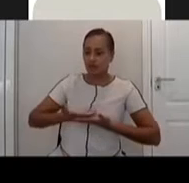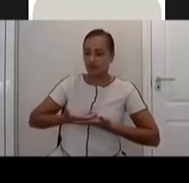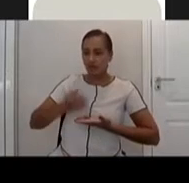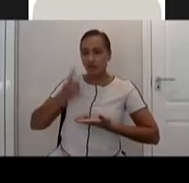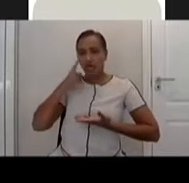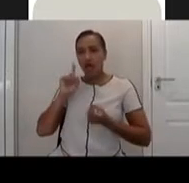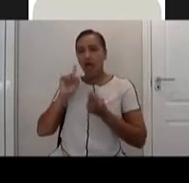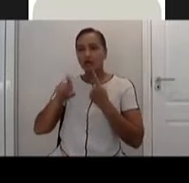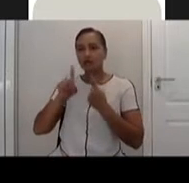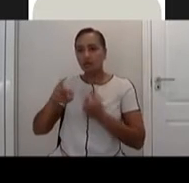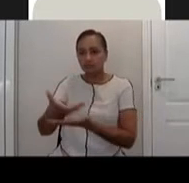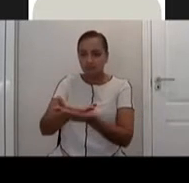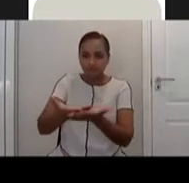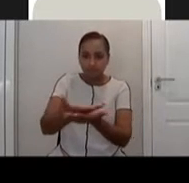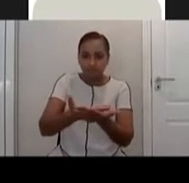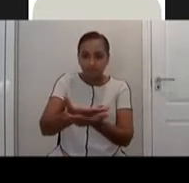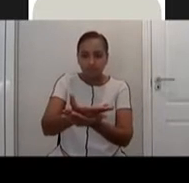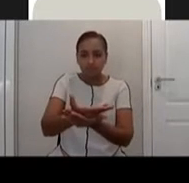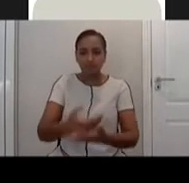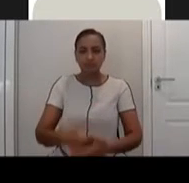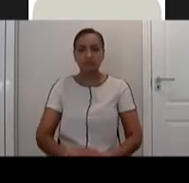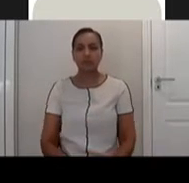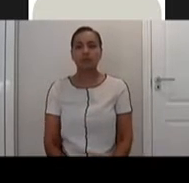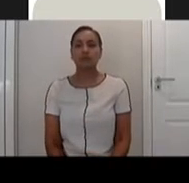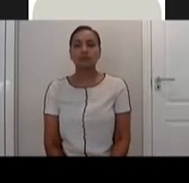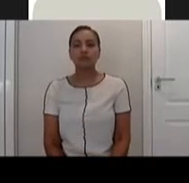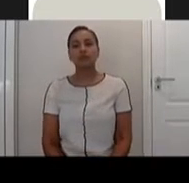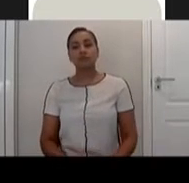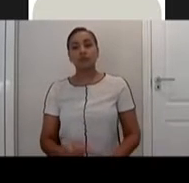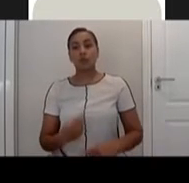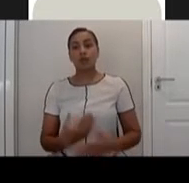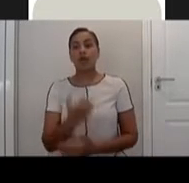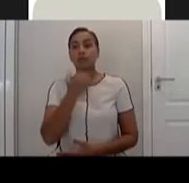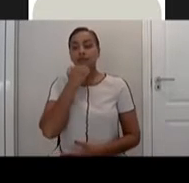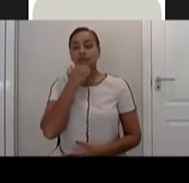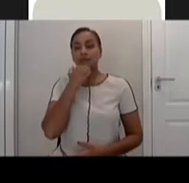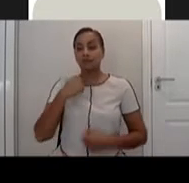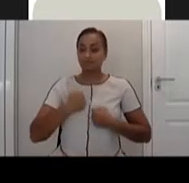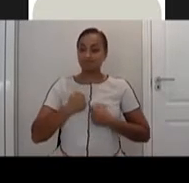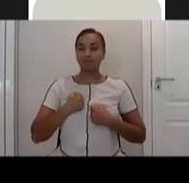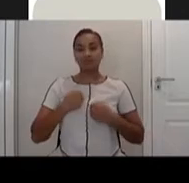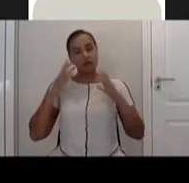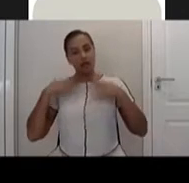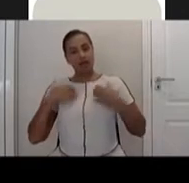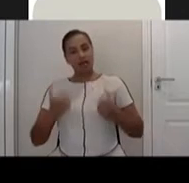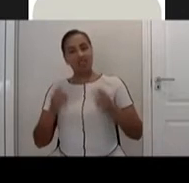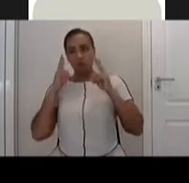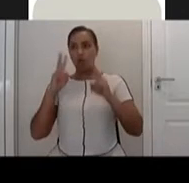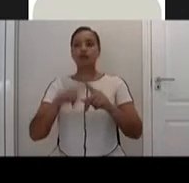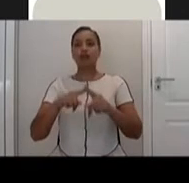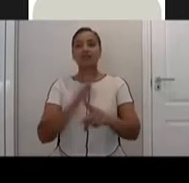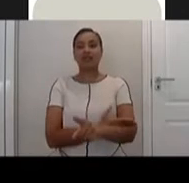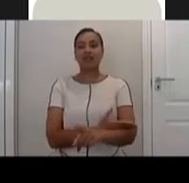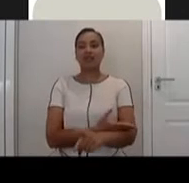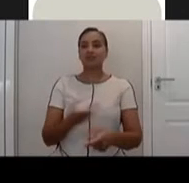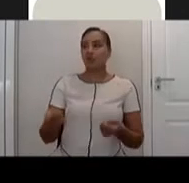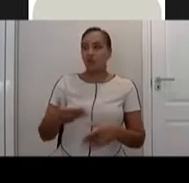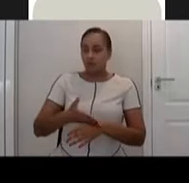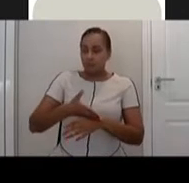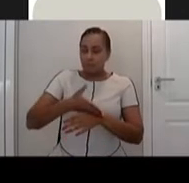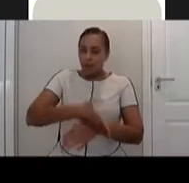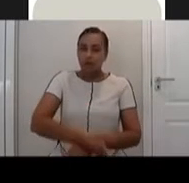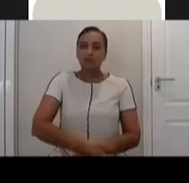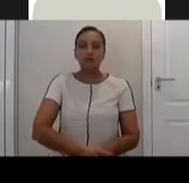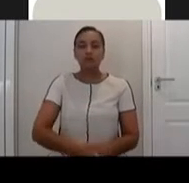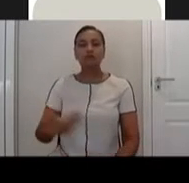about. So quick update from Healthwatch Enfield. So as you know, we continue to be manically busy, but